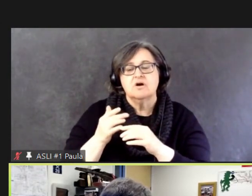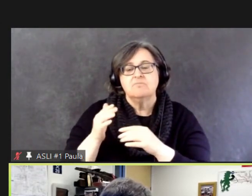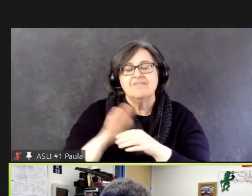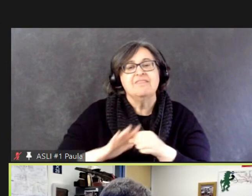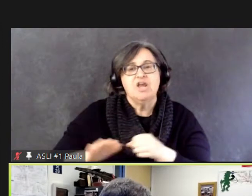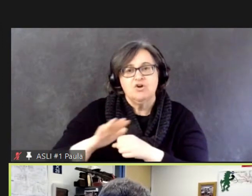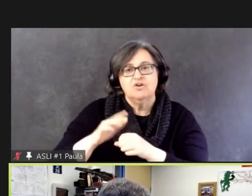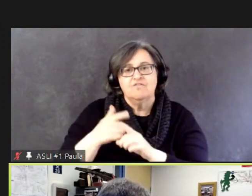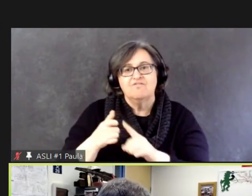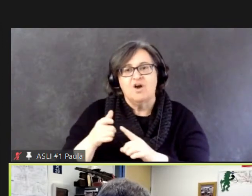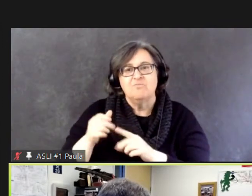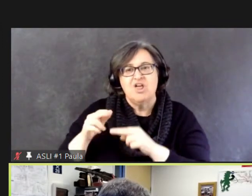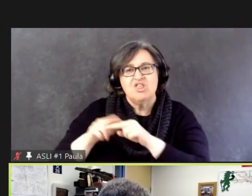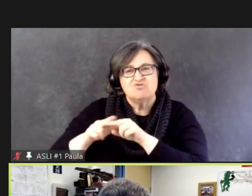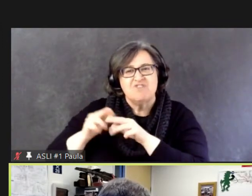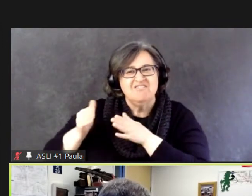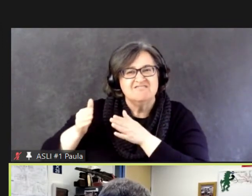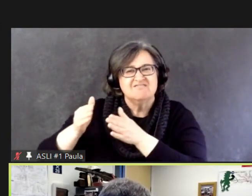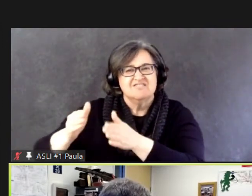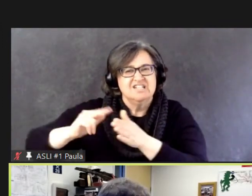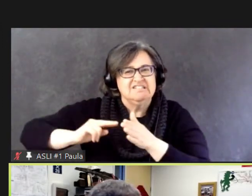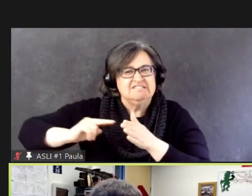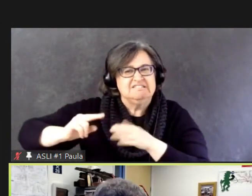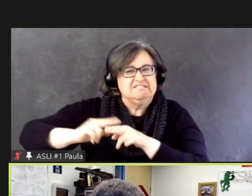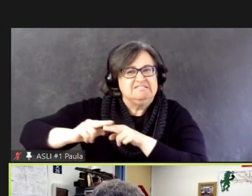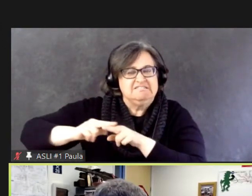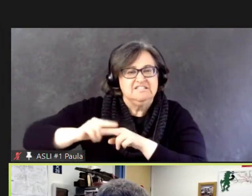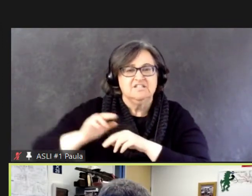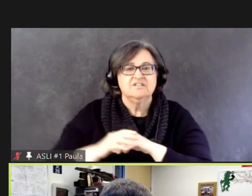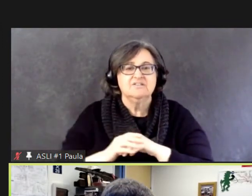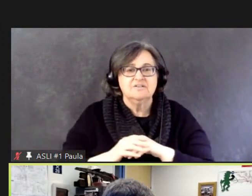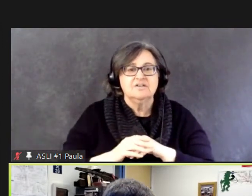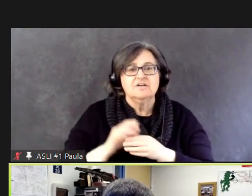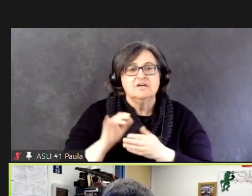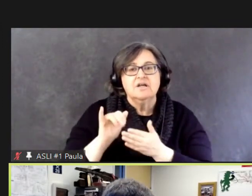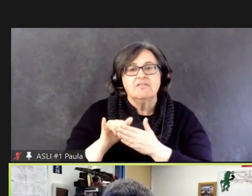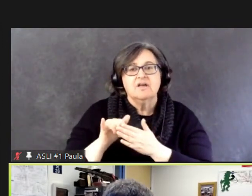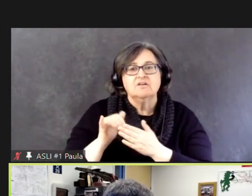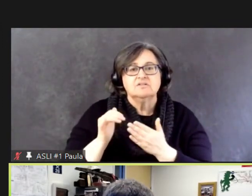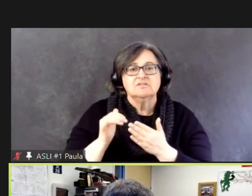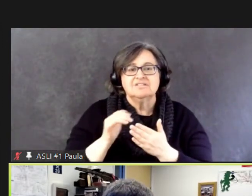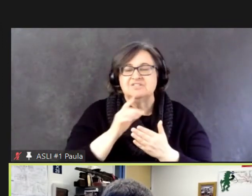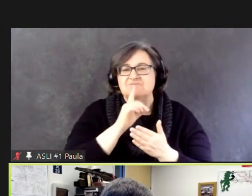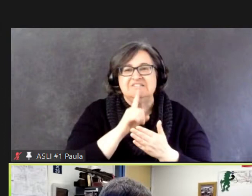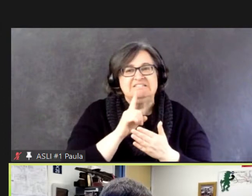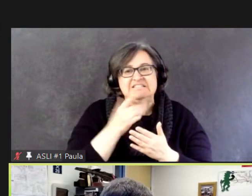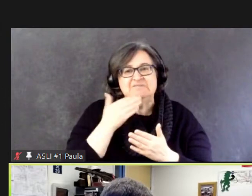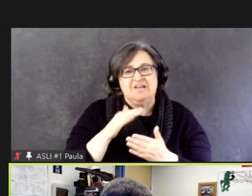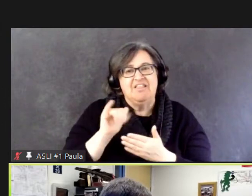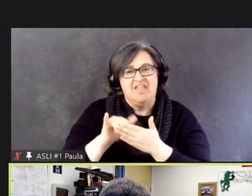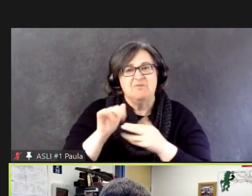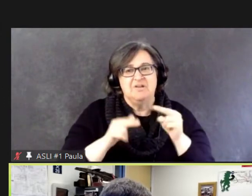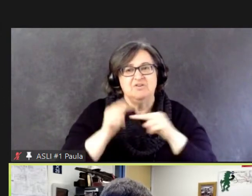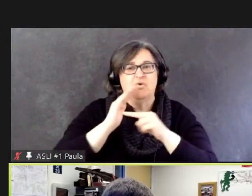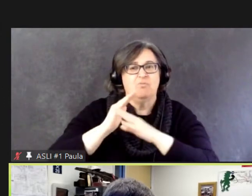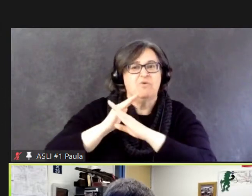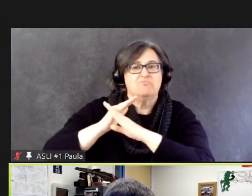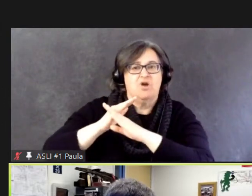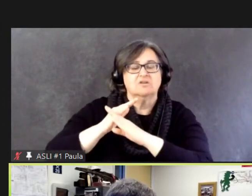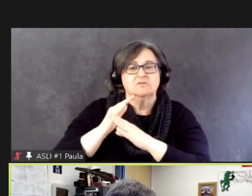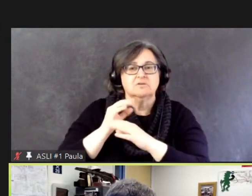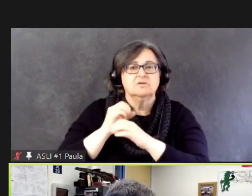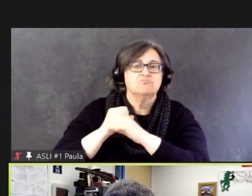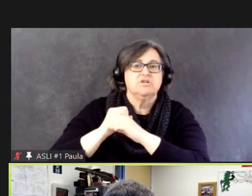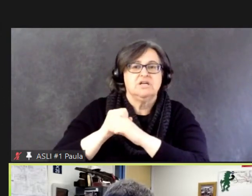Norfolk Southern runs a big hump yard, and so it's actually kind of the hump yard itself is a little bit obnoxious, and so this building helps create some protection